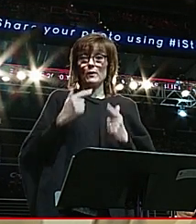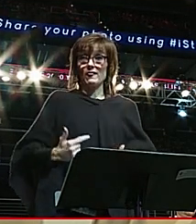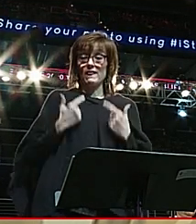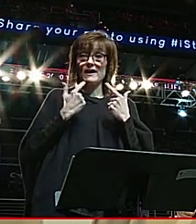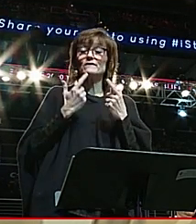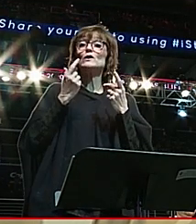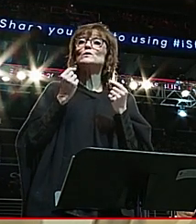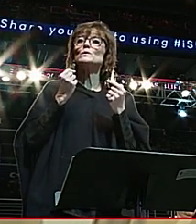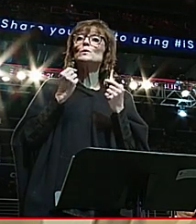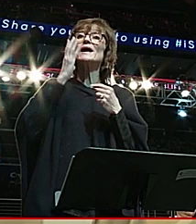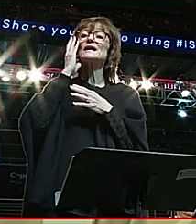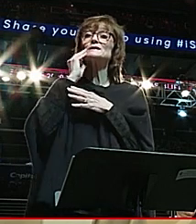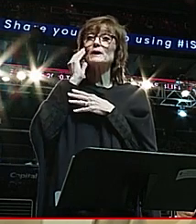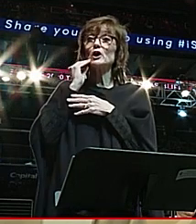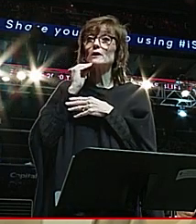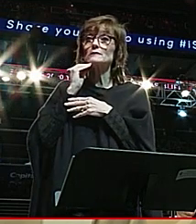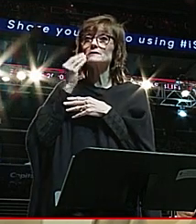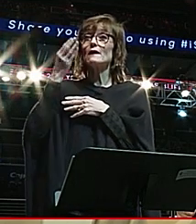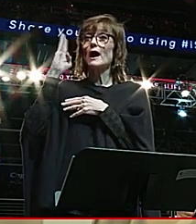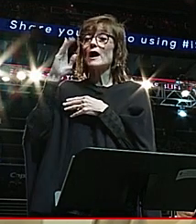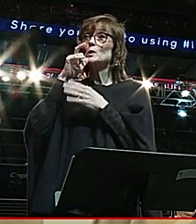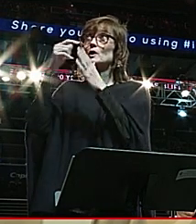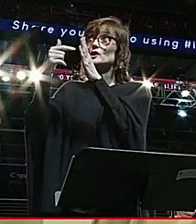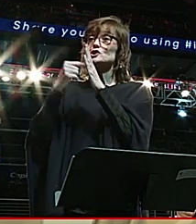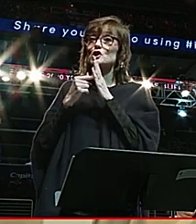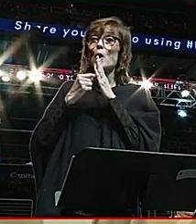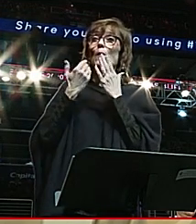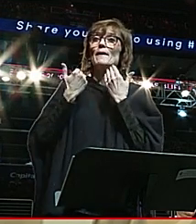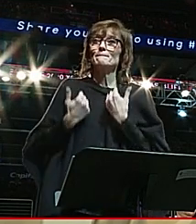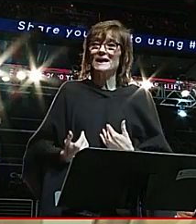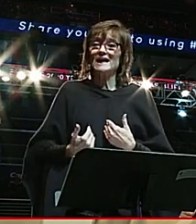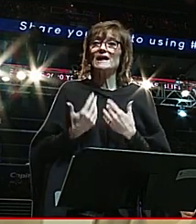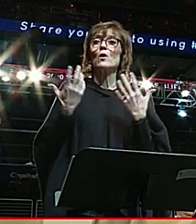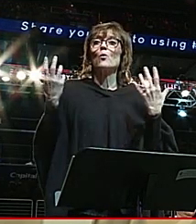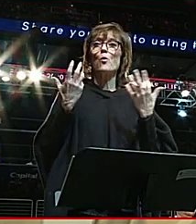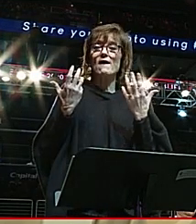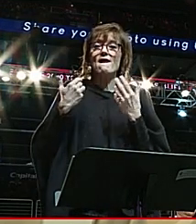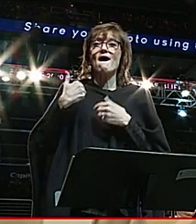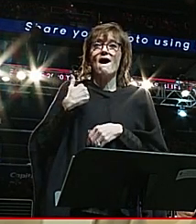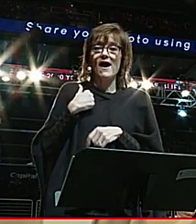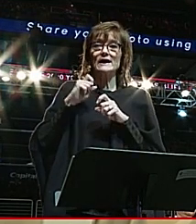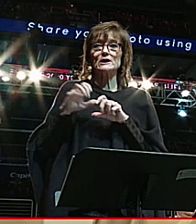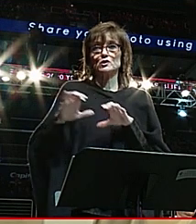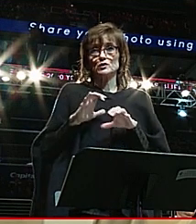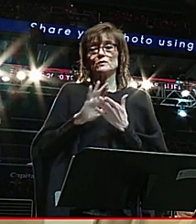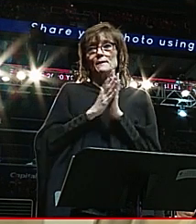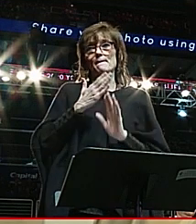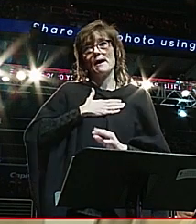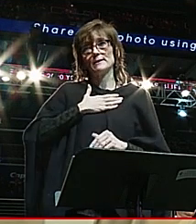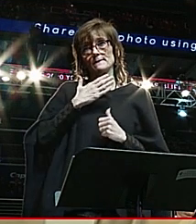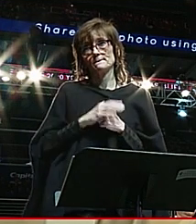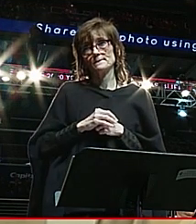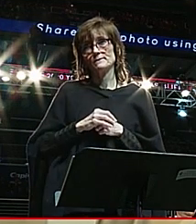who can reveal to you the good that you have to accomplish to be happy. What it